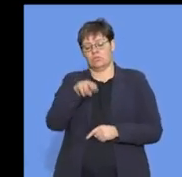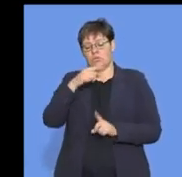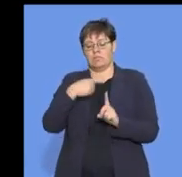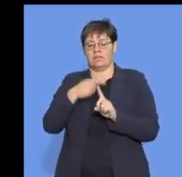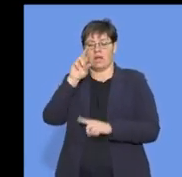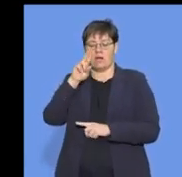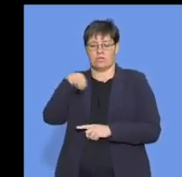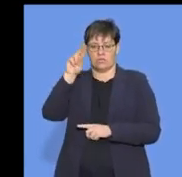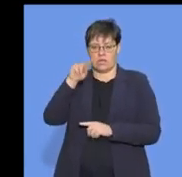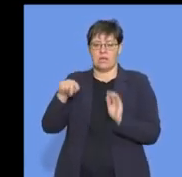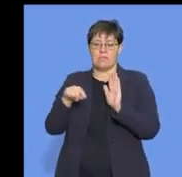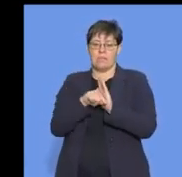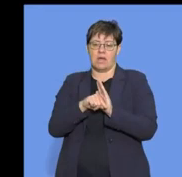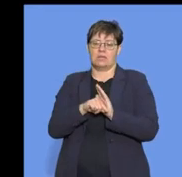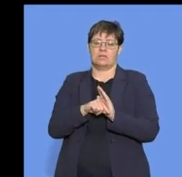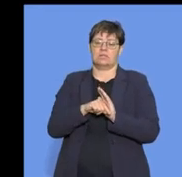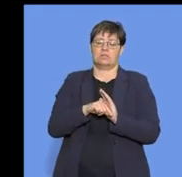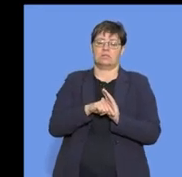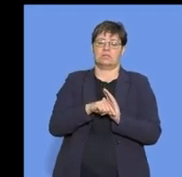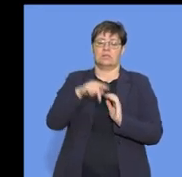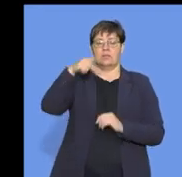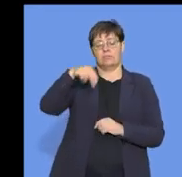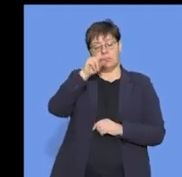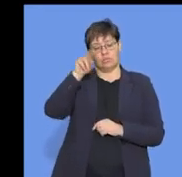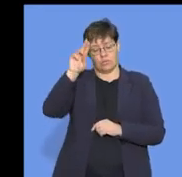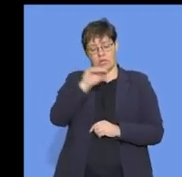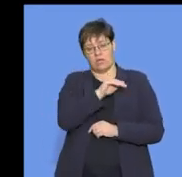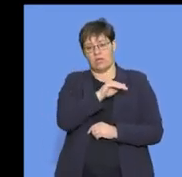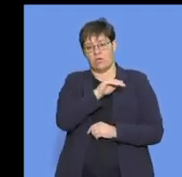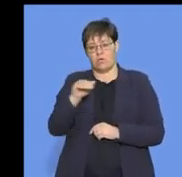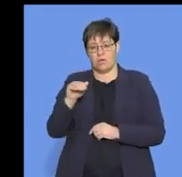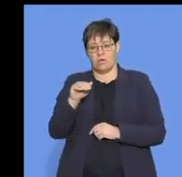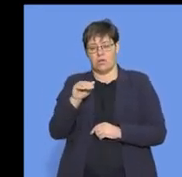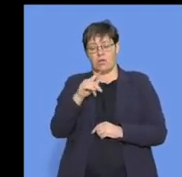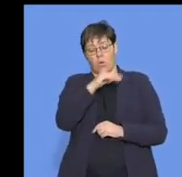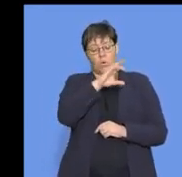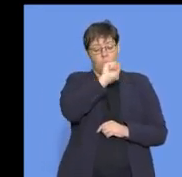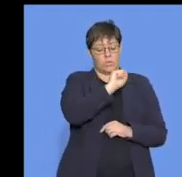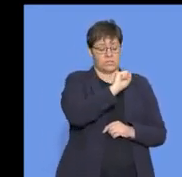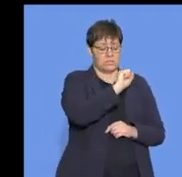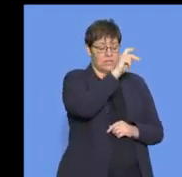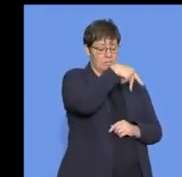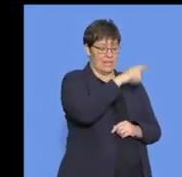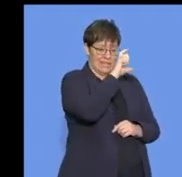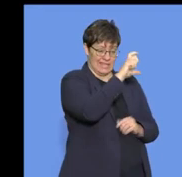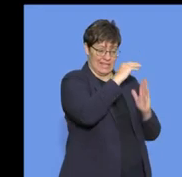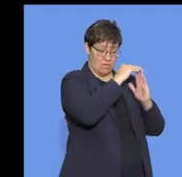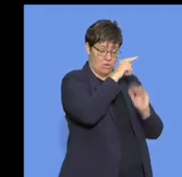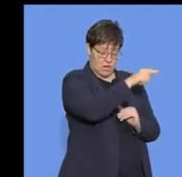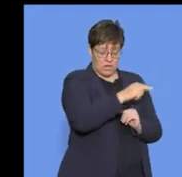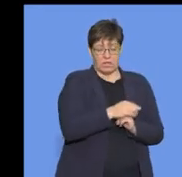this side I'm going to have Q squared plus R squared minus P squared, because that comes onto this side. And